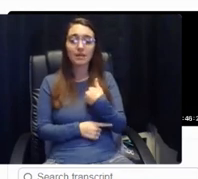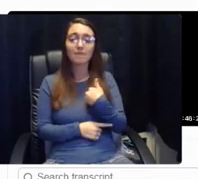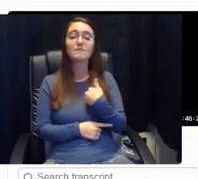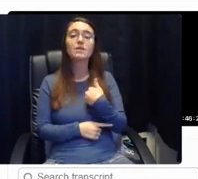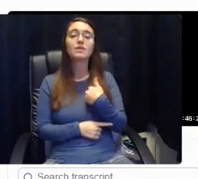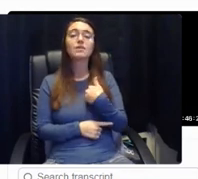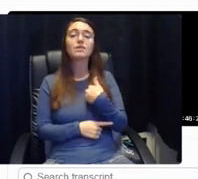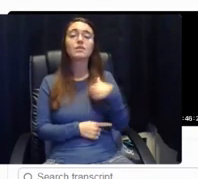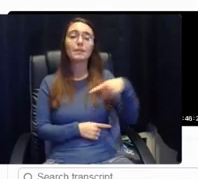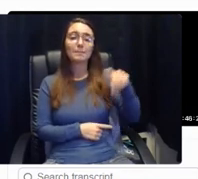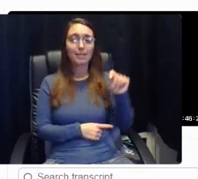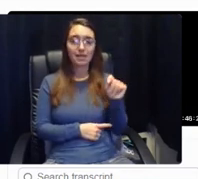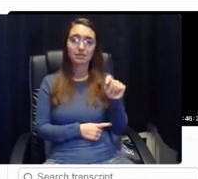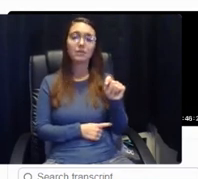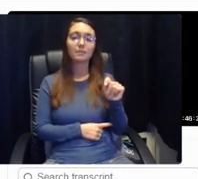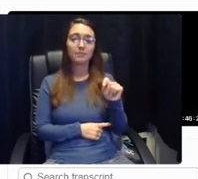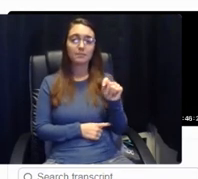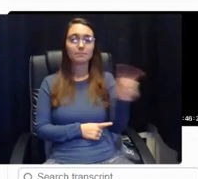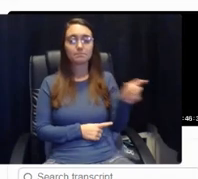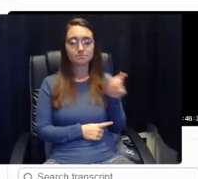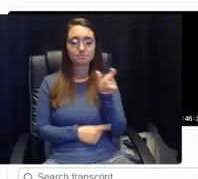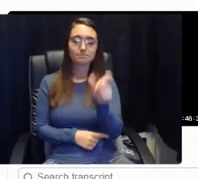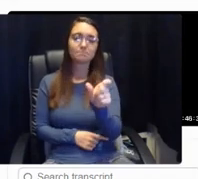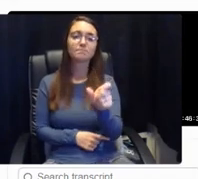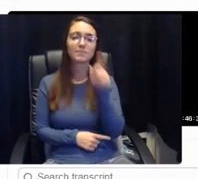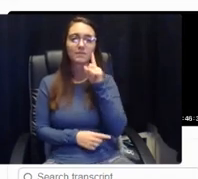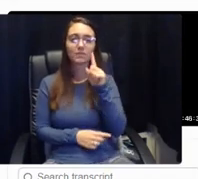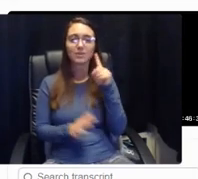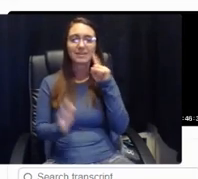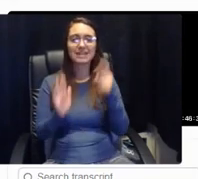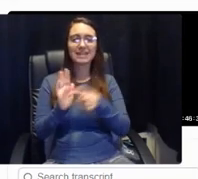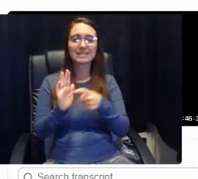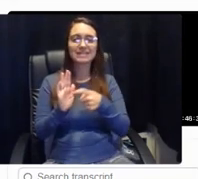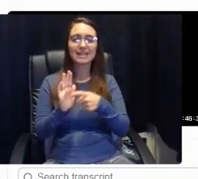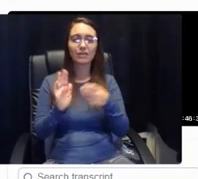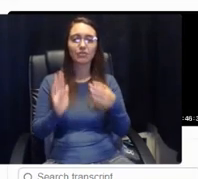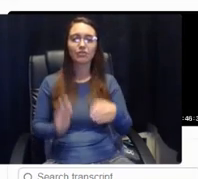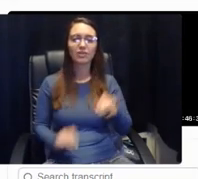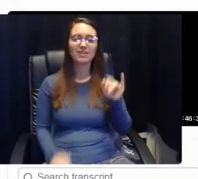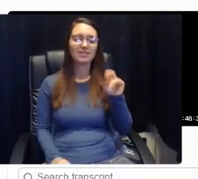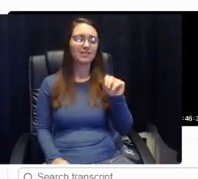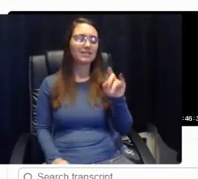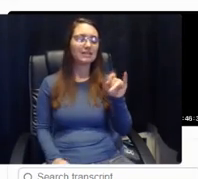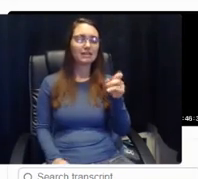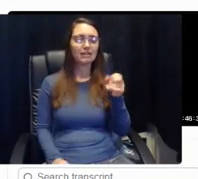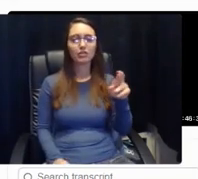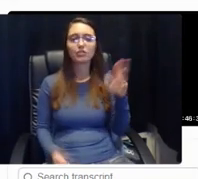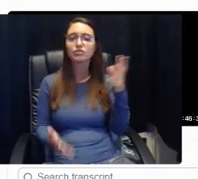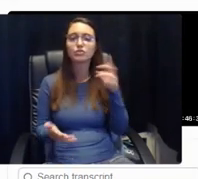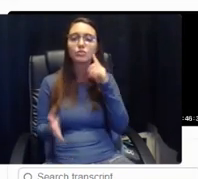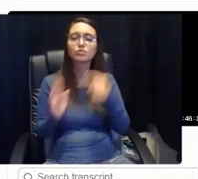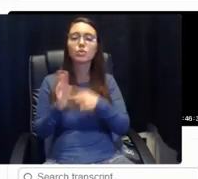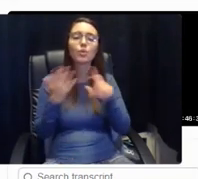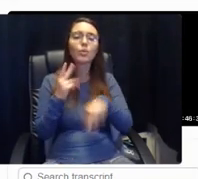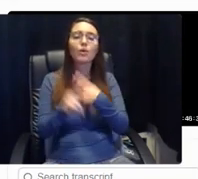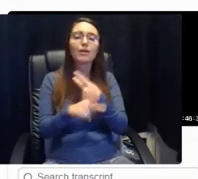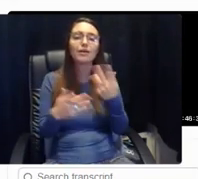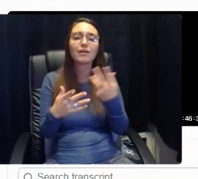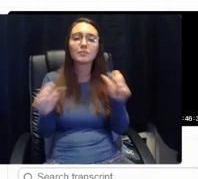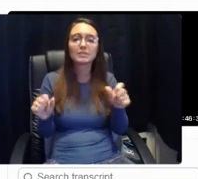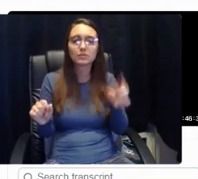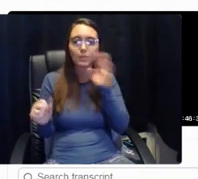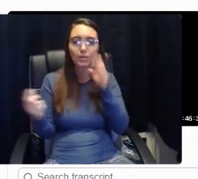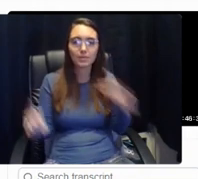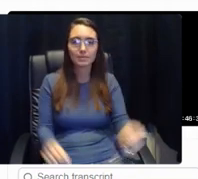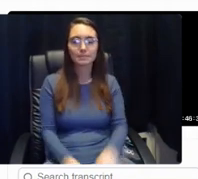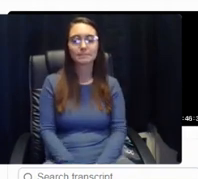a platinum to go again as an indicator electrode to indicating what kind of potential going on right here.